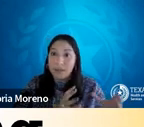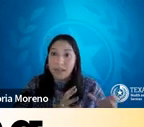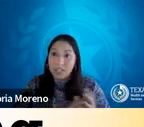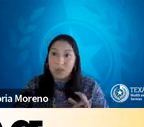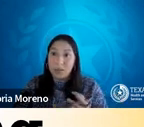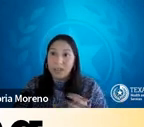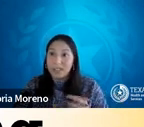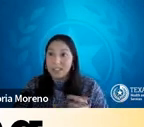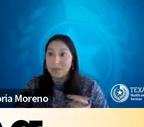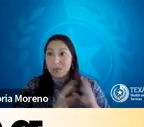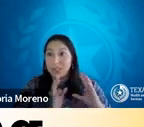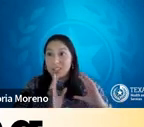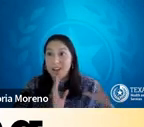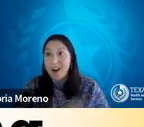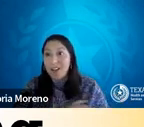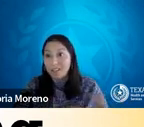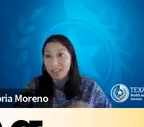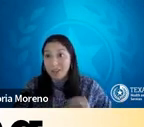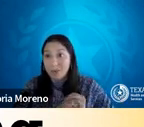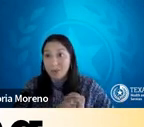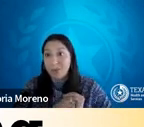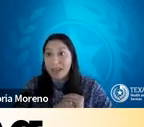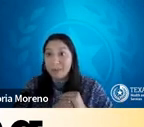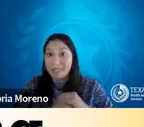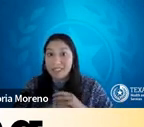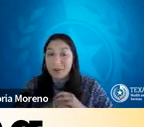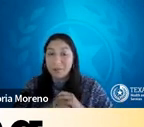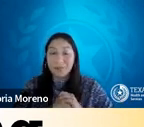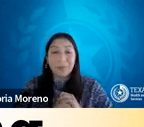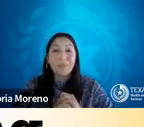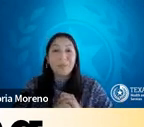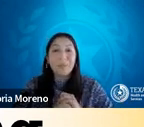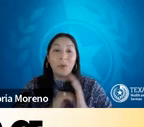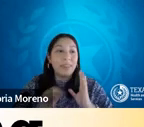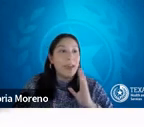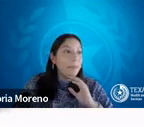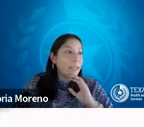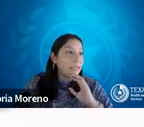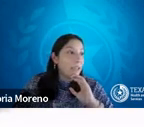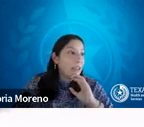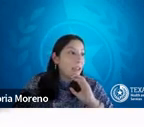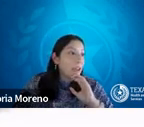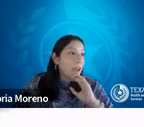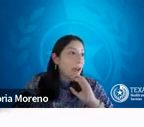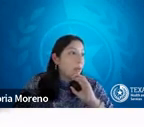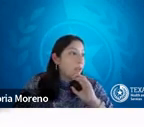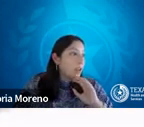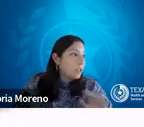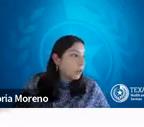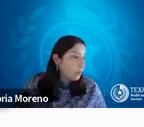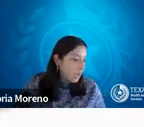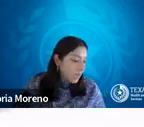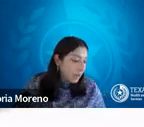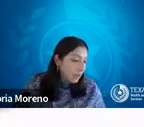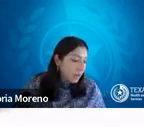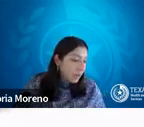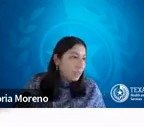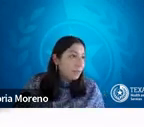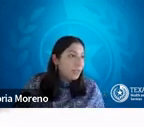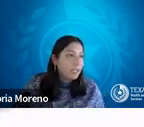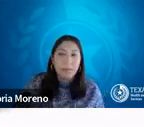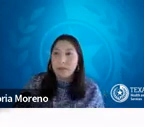all of PBHP because it supports all of the other programs. So with that being said, I will also go